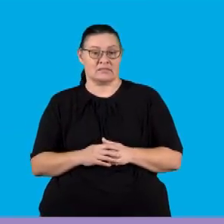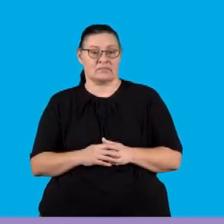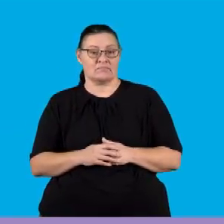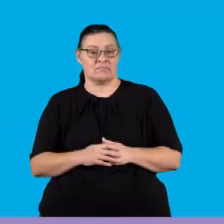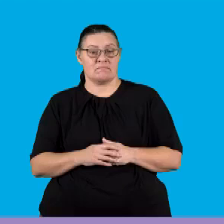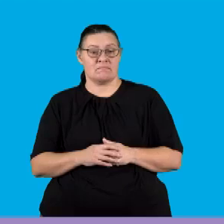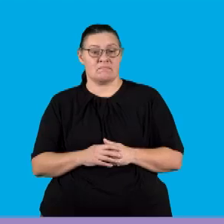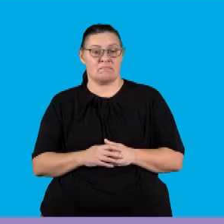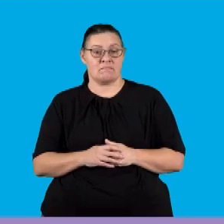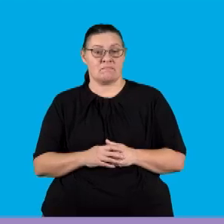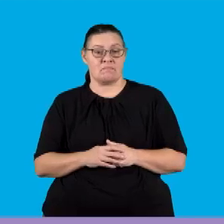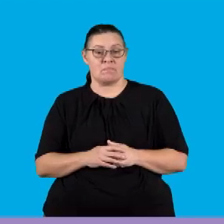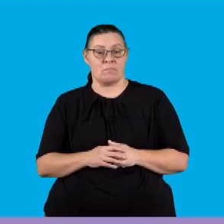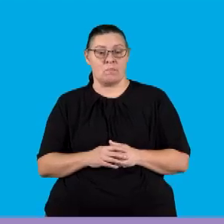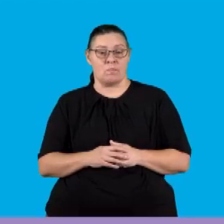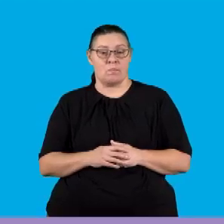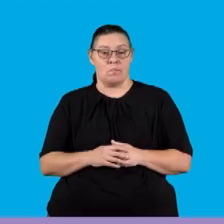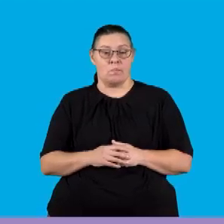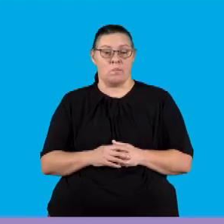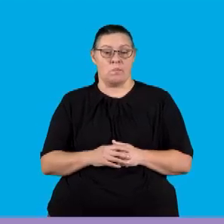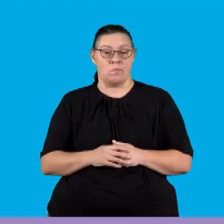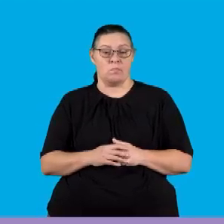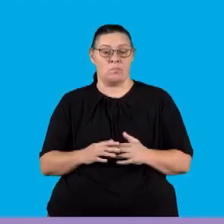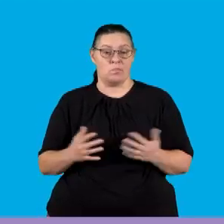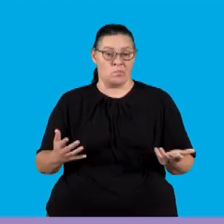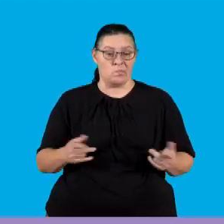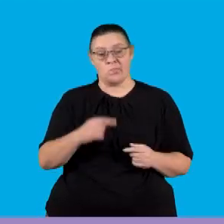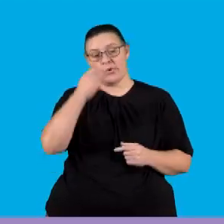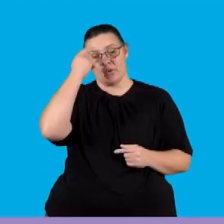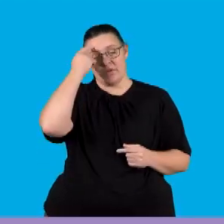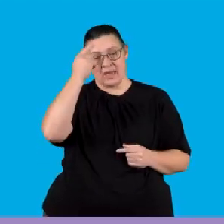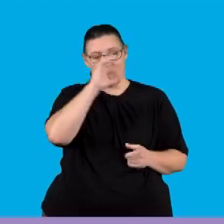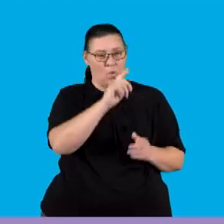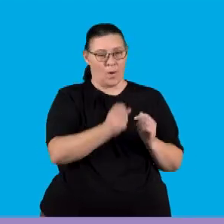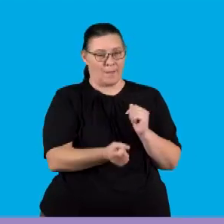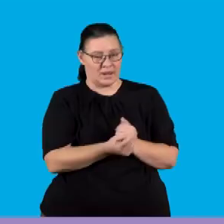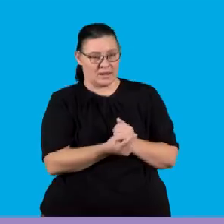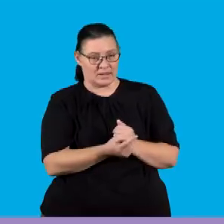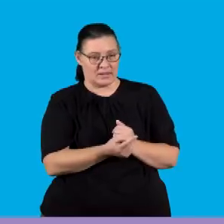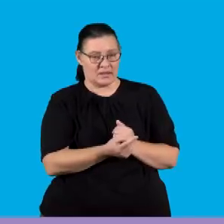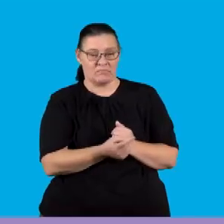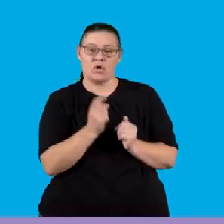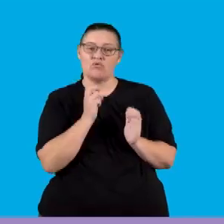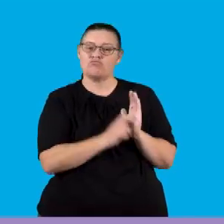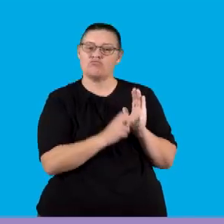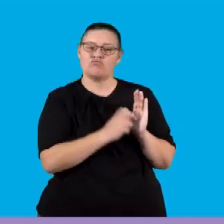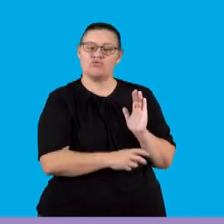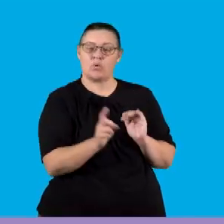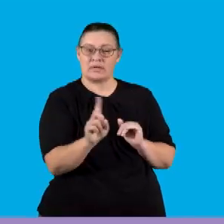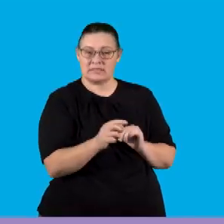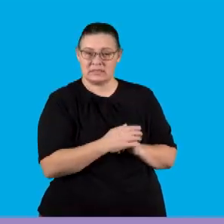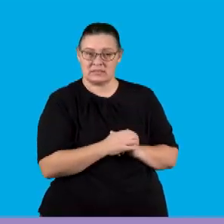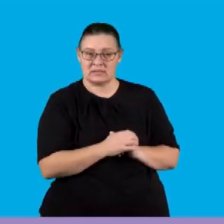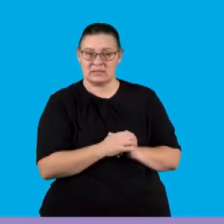8 to moving to the output of 48. So what do you think happened here, and what do you think the rule